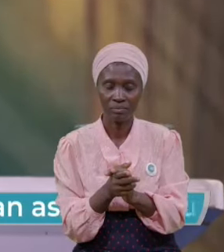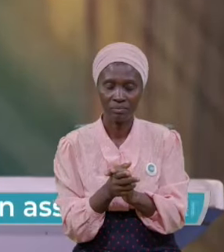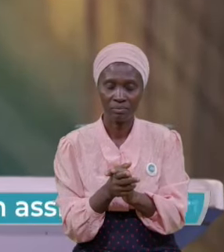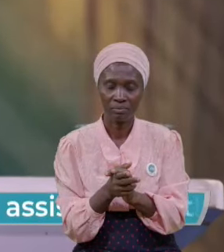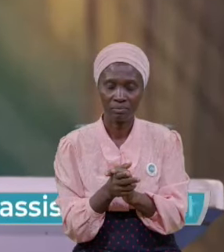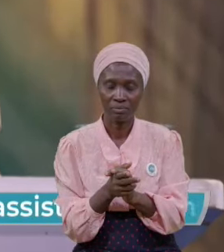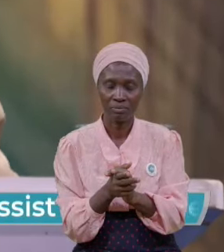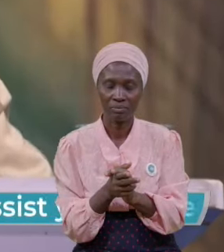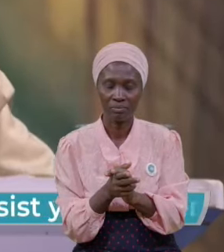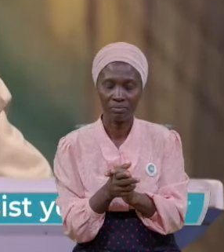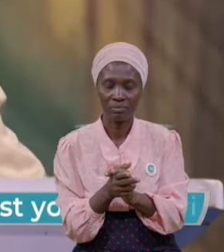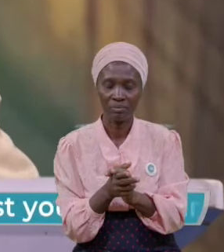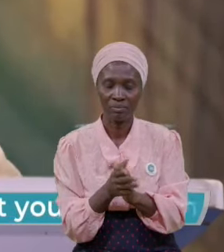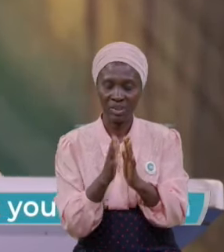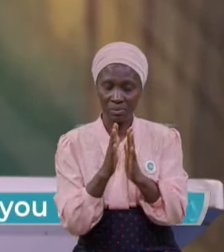real believer,